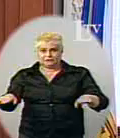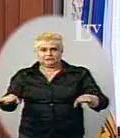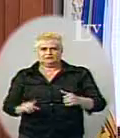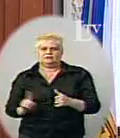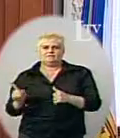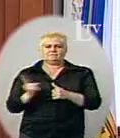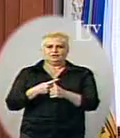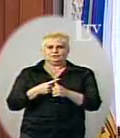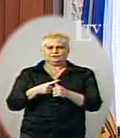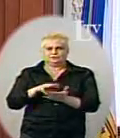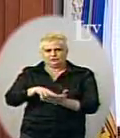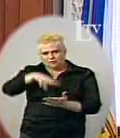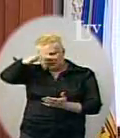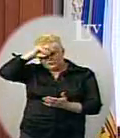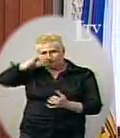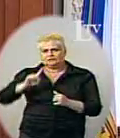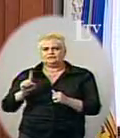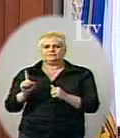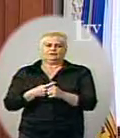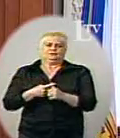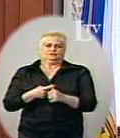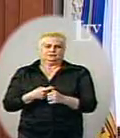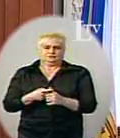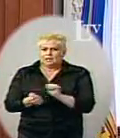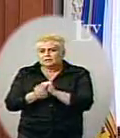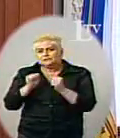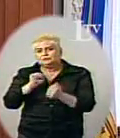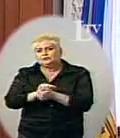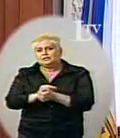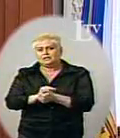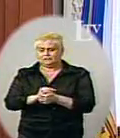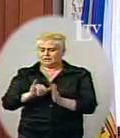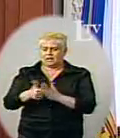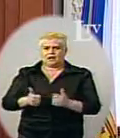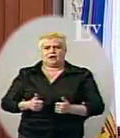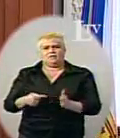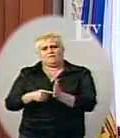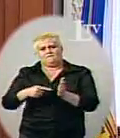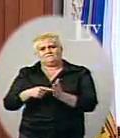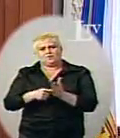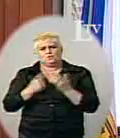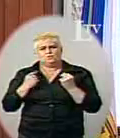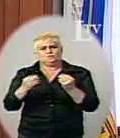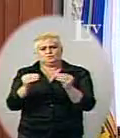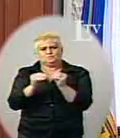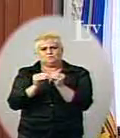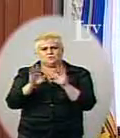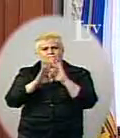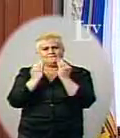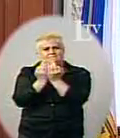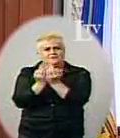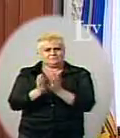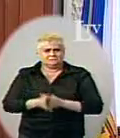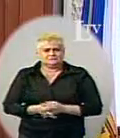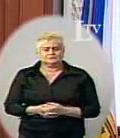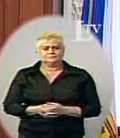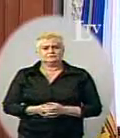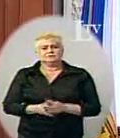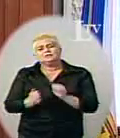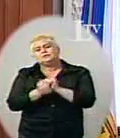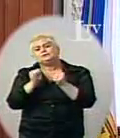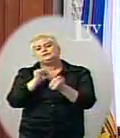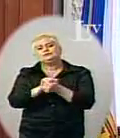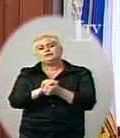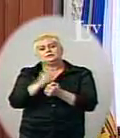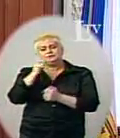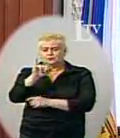first. Change to make life more affordable for Nova Scotian families. Change to create